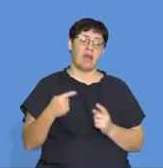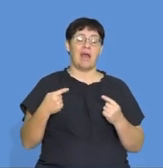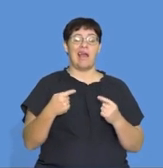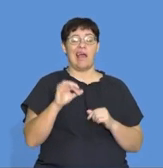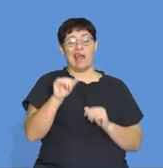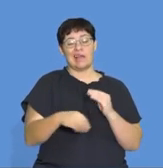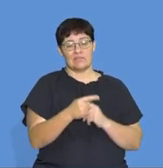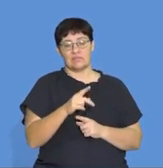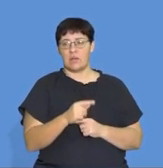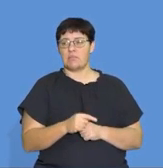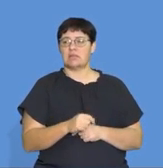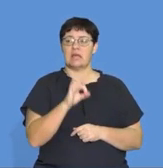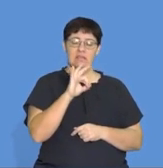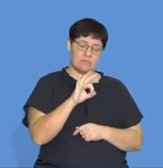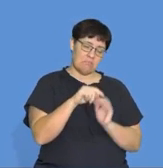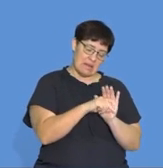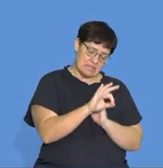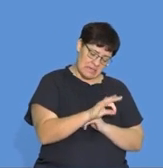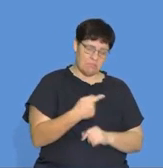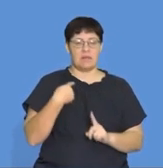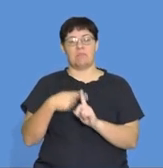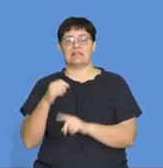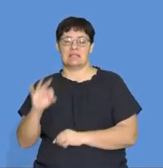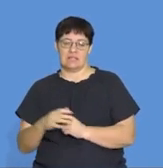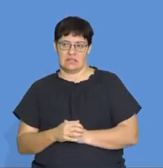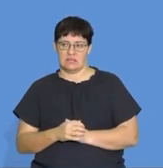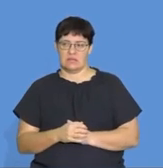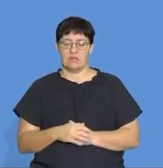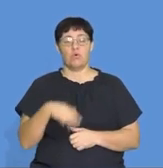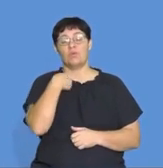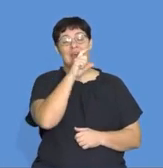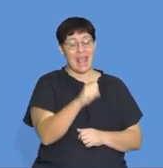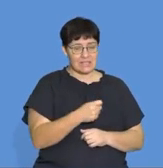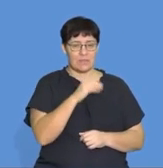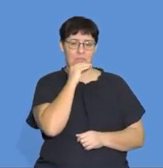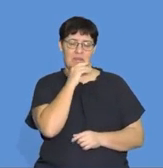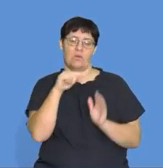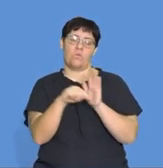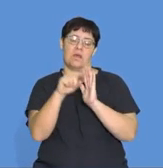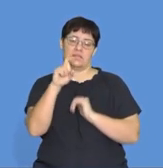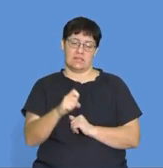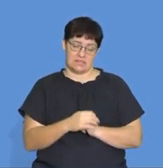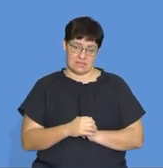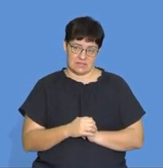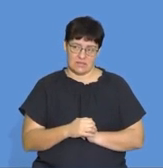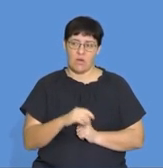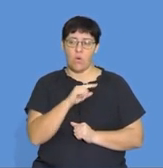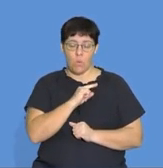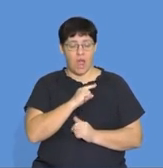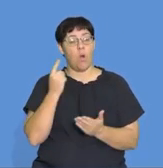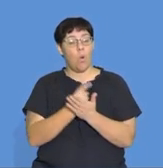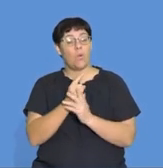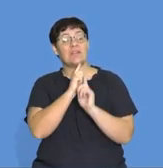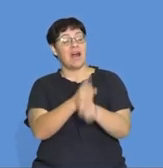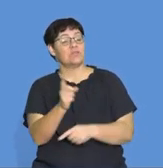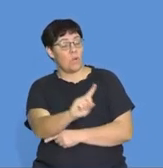3, that is plus 3. I want an additive inverse of x, that is minus x, because I must always